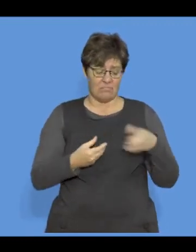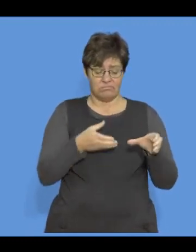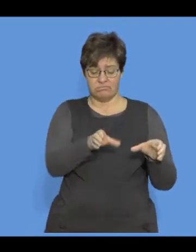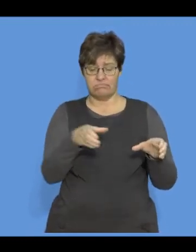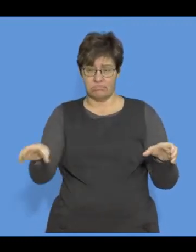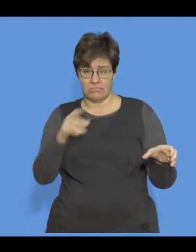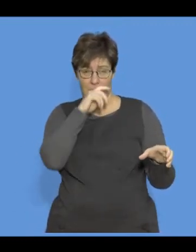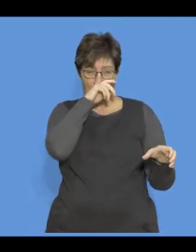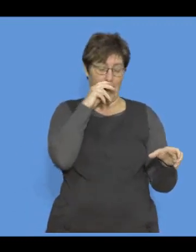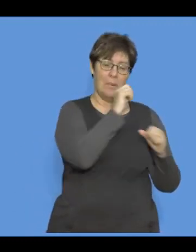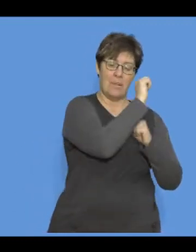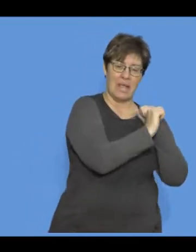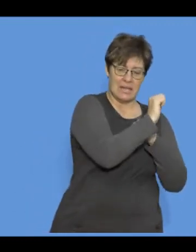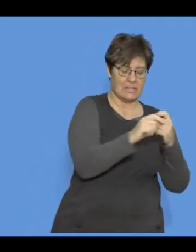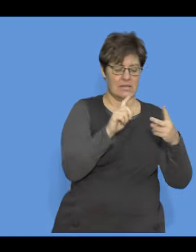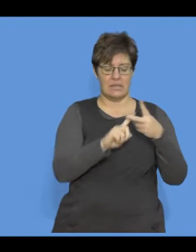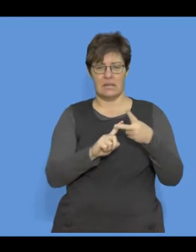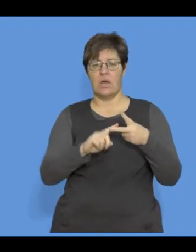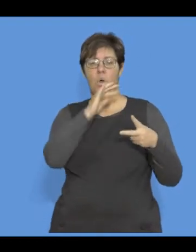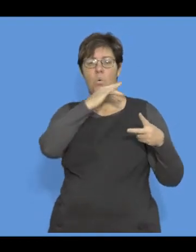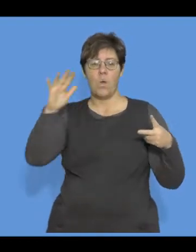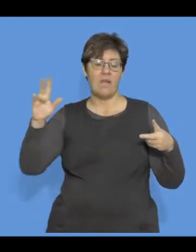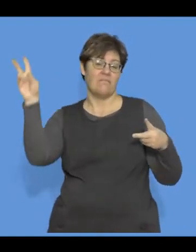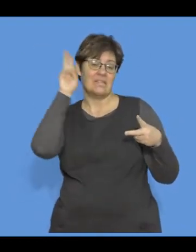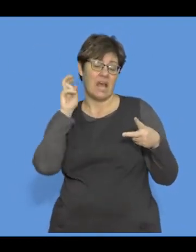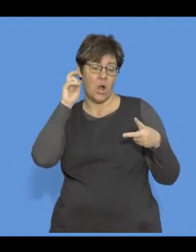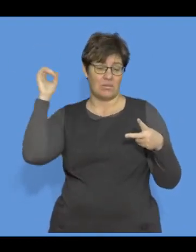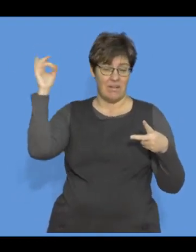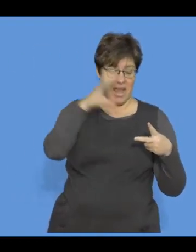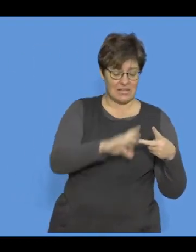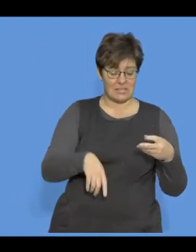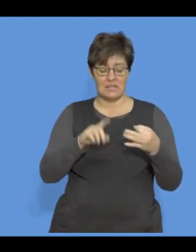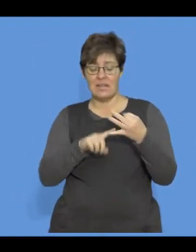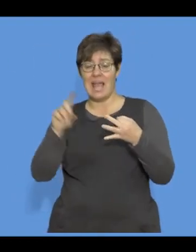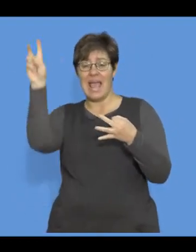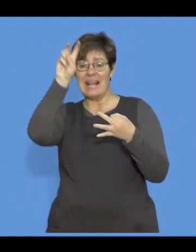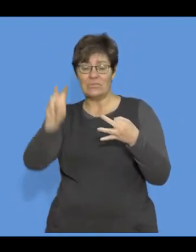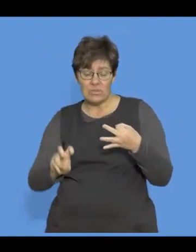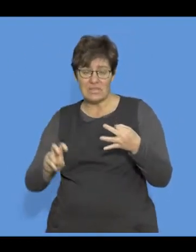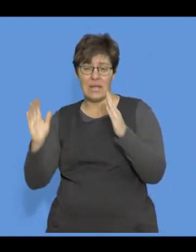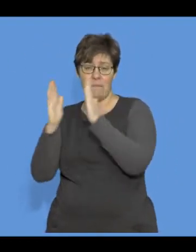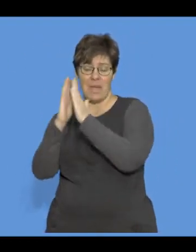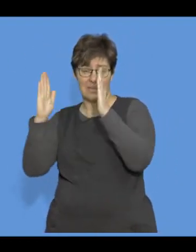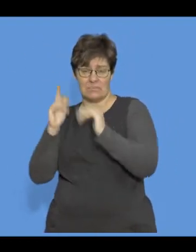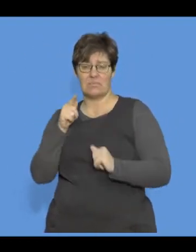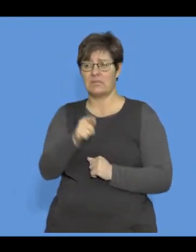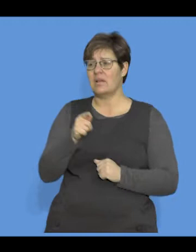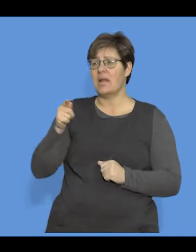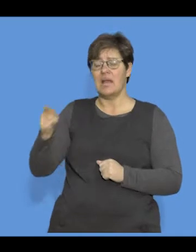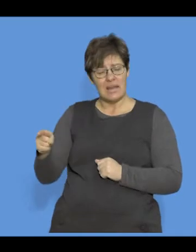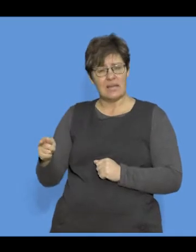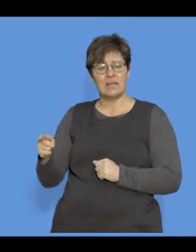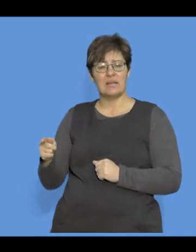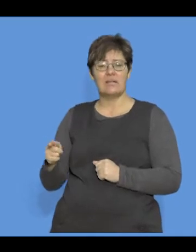there's a section on waves, sound and light, electricity and magnetism, and some parts